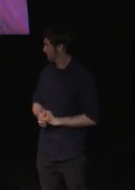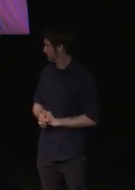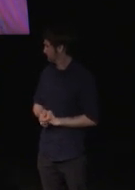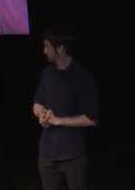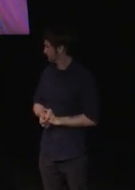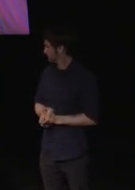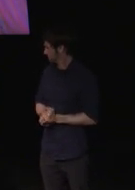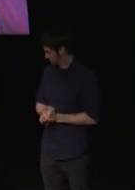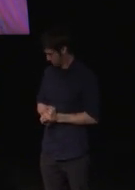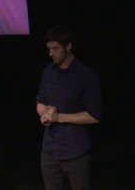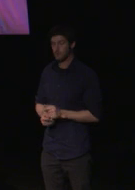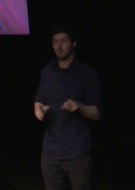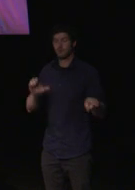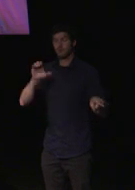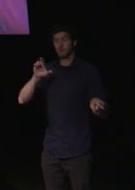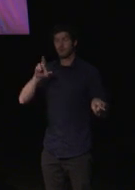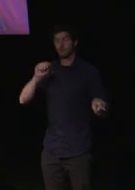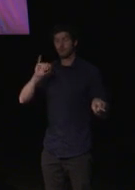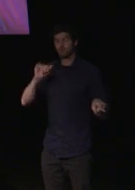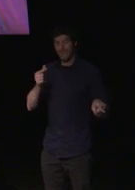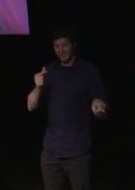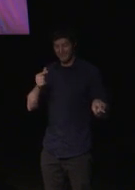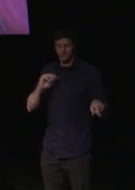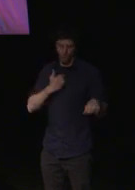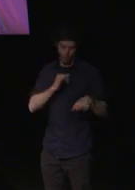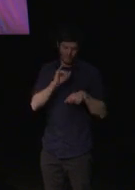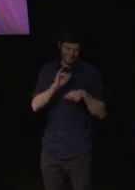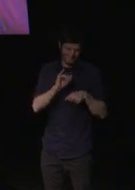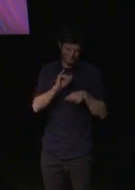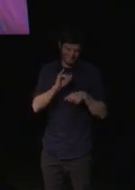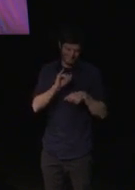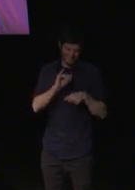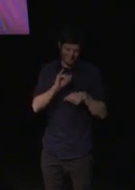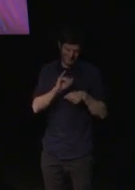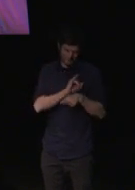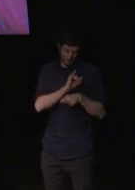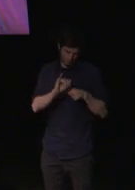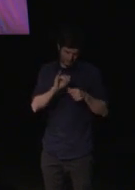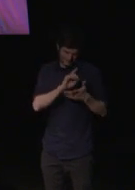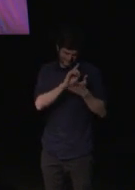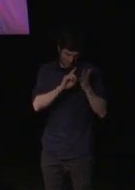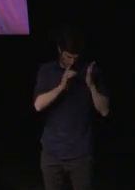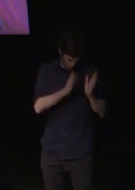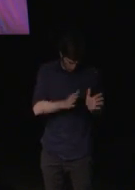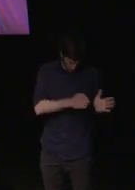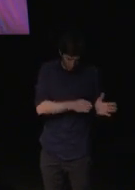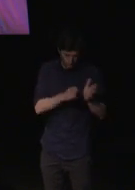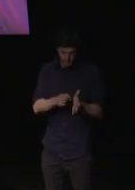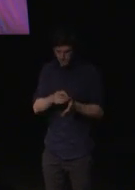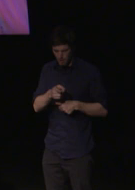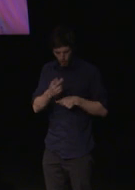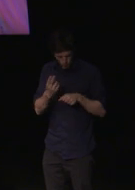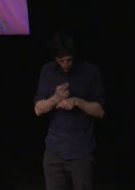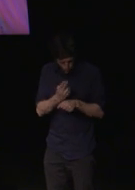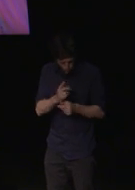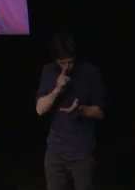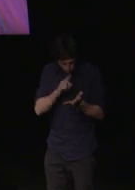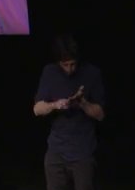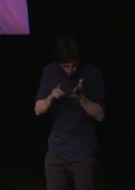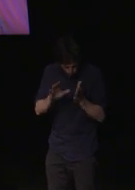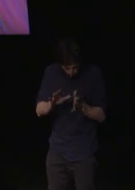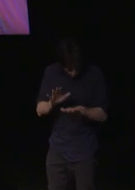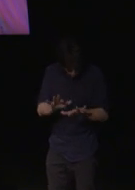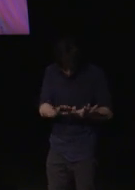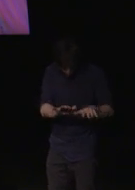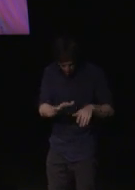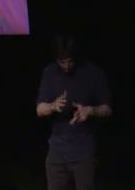like our industrial designer and our user researcher, you know, they really changed how they thought about how people would use this device. So